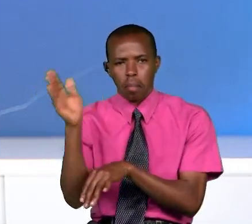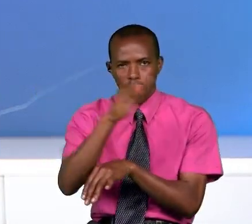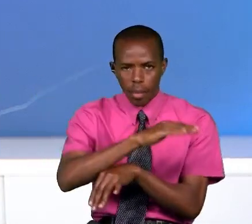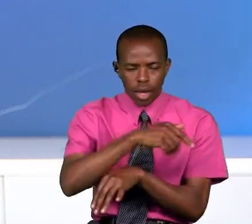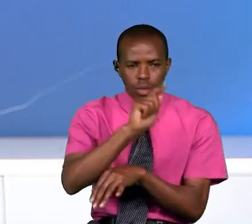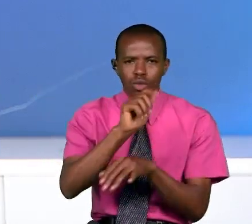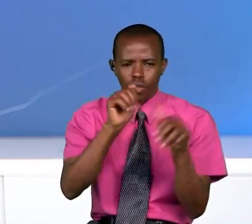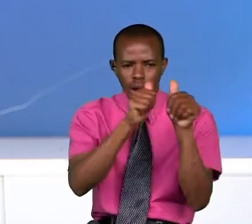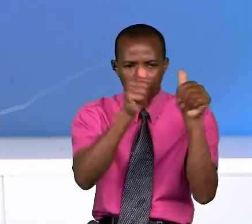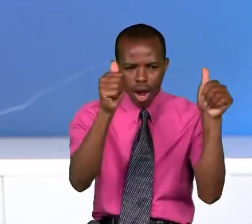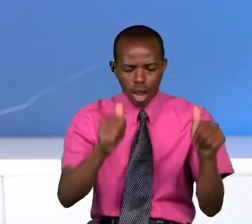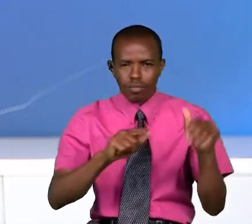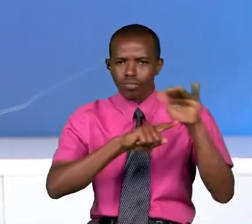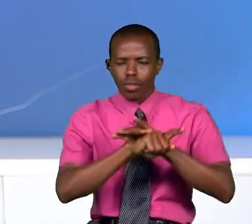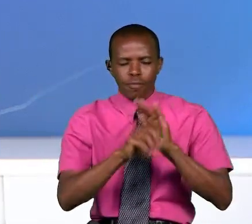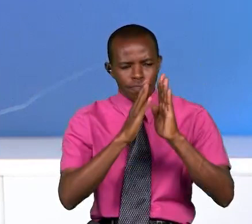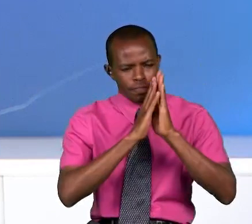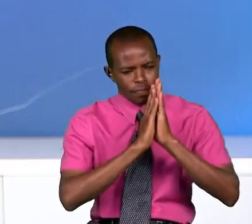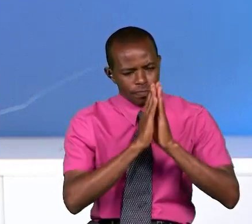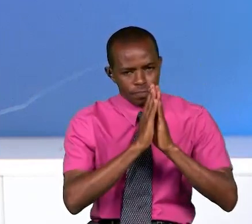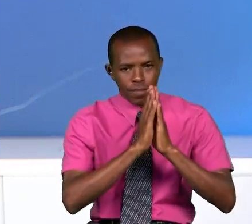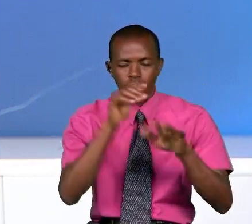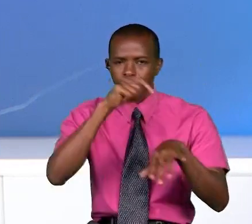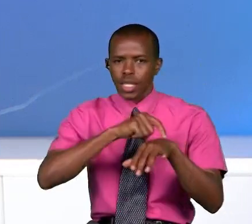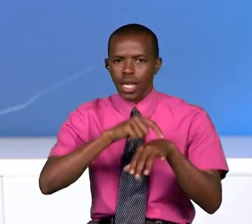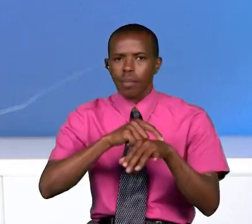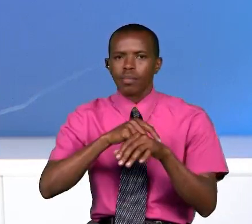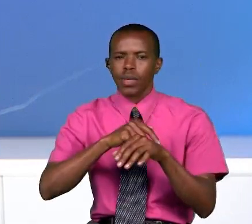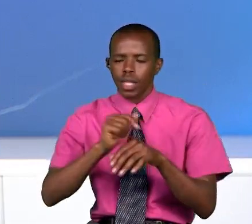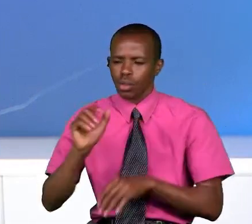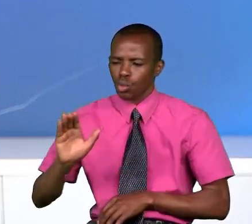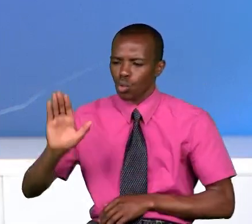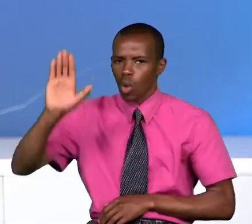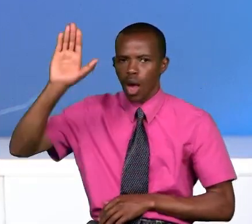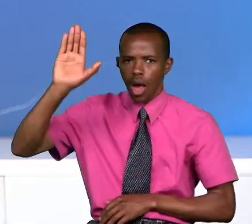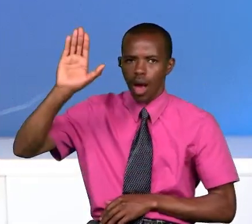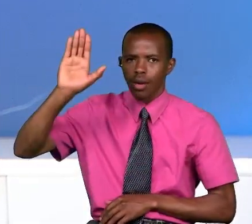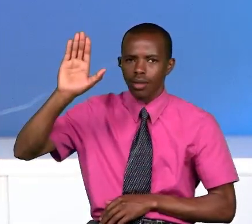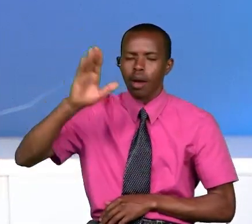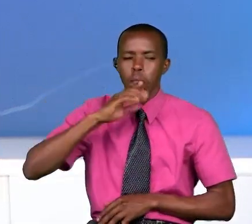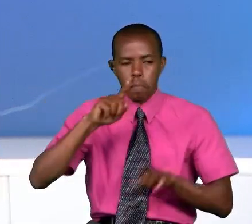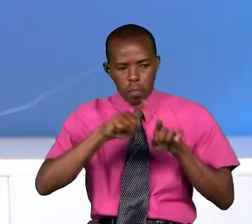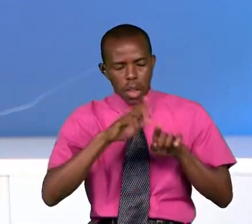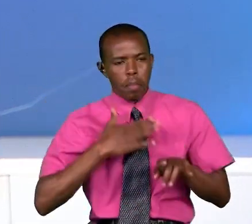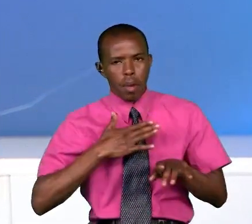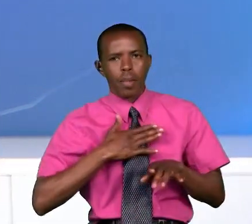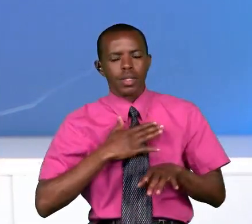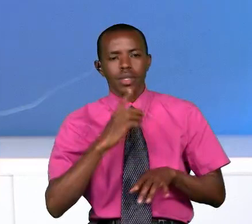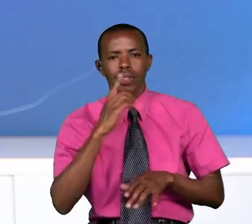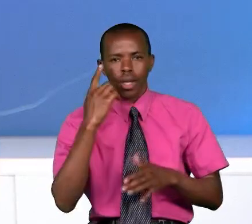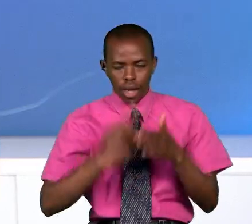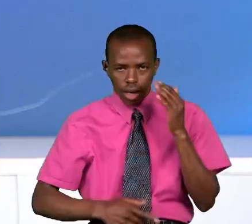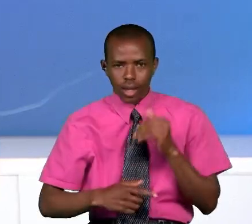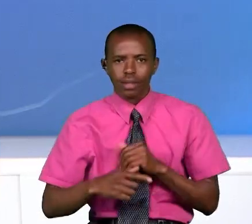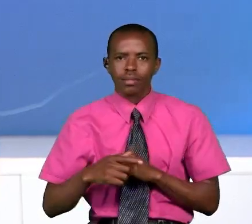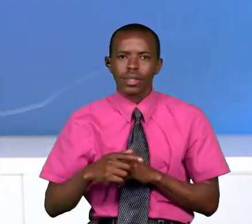the altar somewhere and they were prayed over. When they are doing the swearing in, maybe my brother can attest to that. They swear in